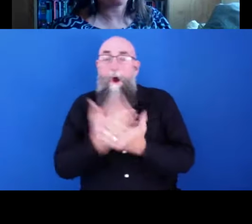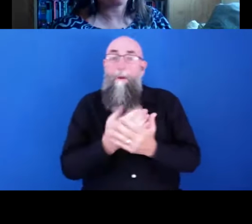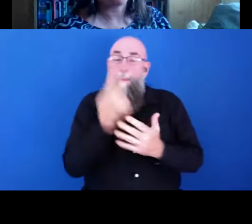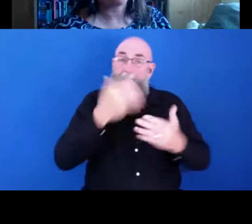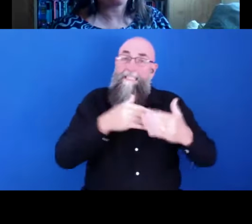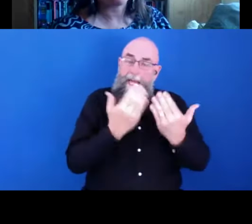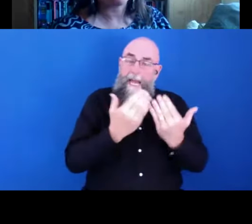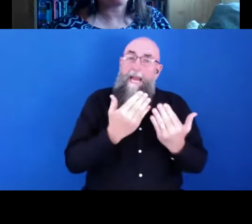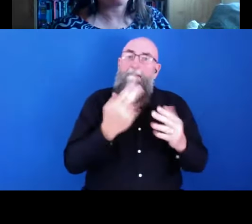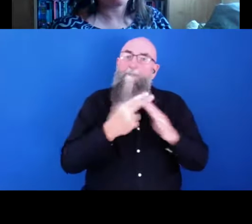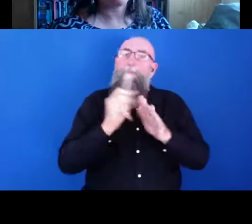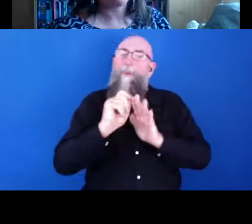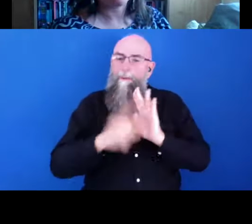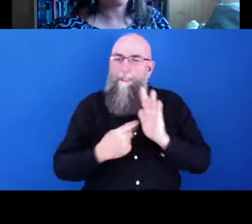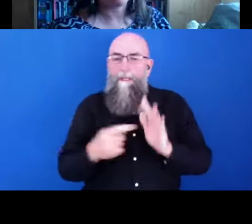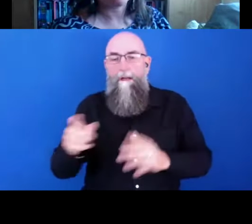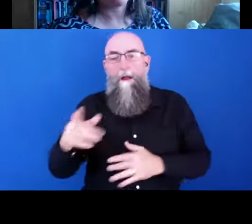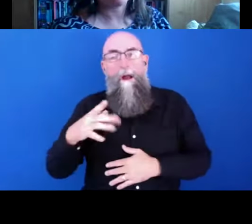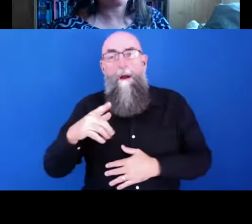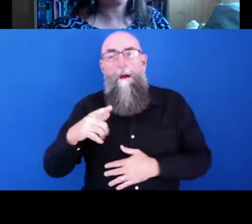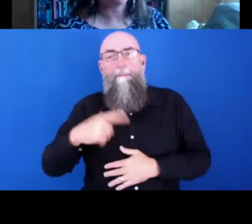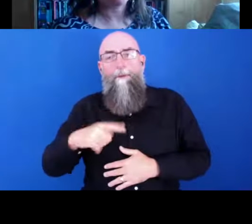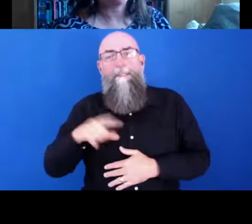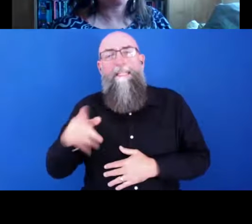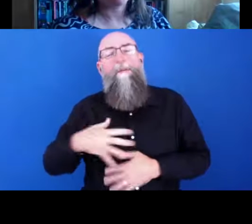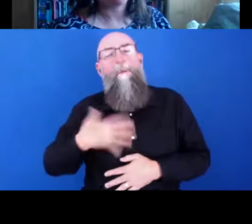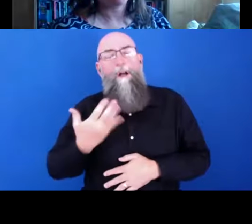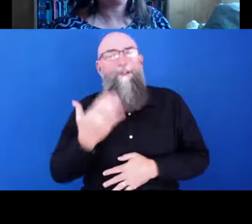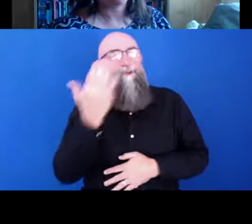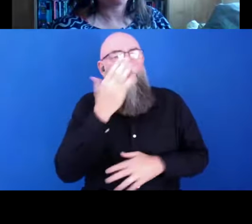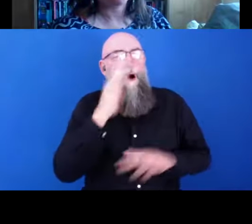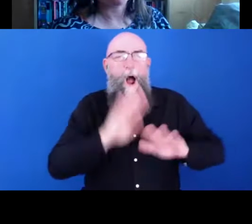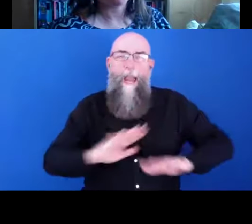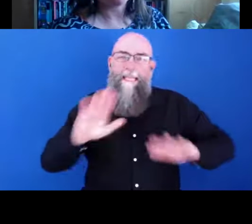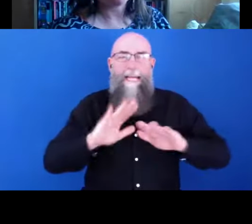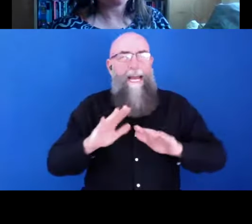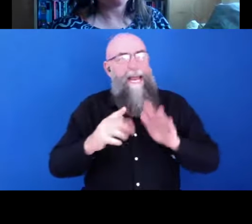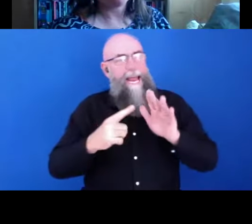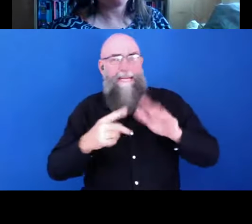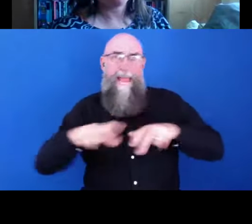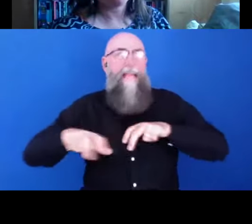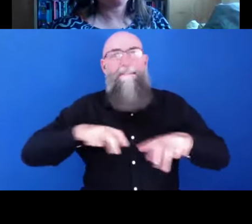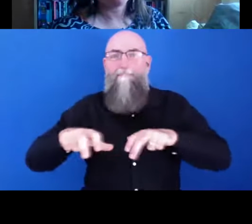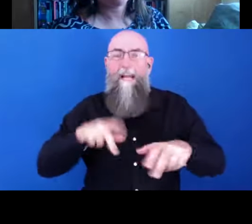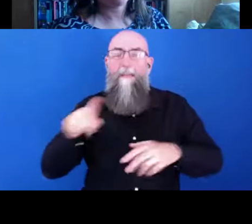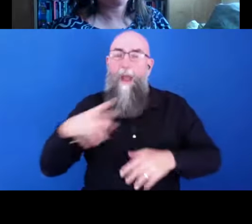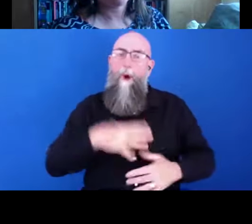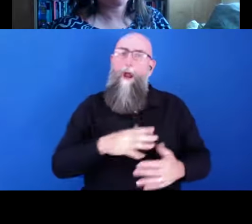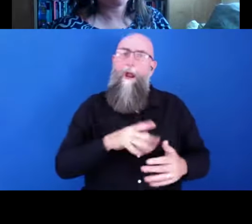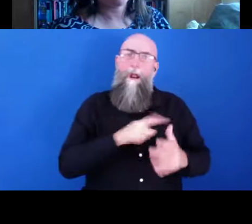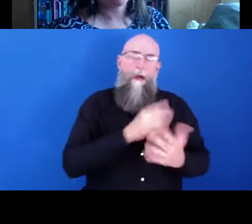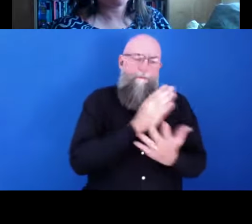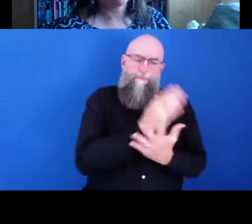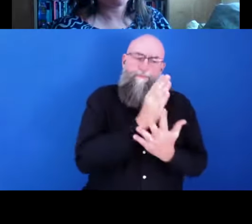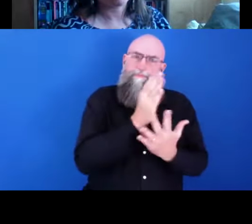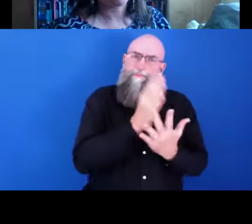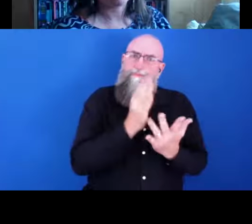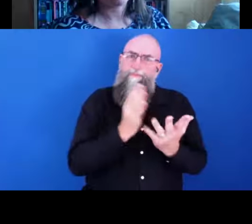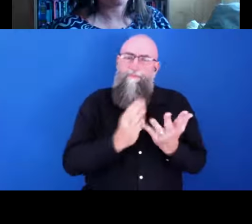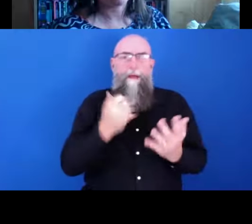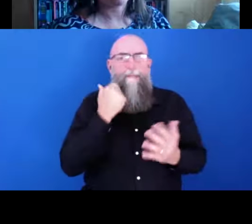because the young people are really clear that they didn't want just school holiday activities. They wanted something that was more regular than that. And that happened throughout the year. So we went with a kind of a model of